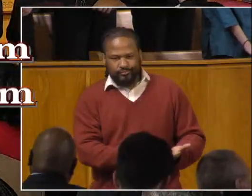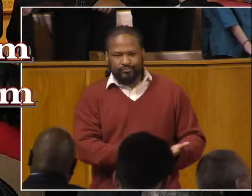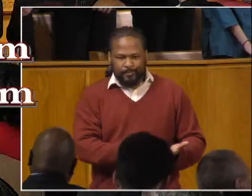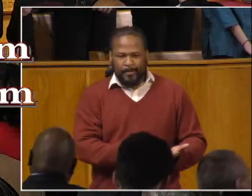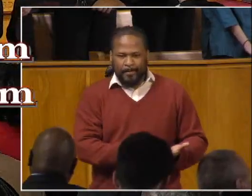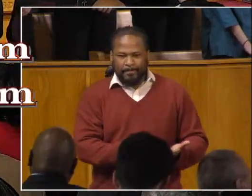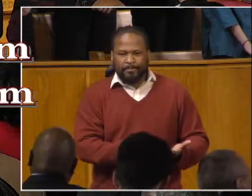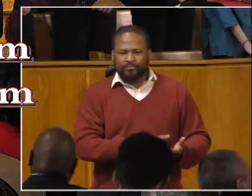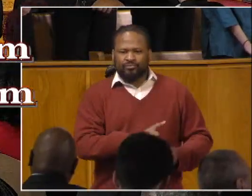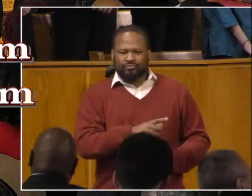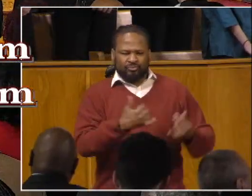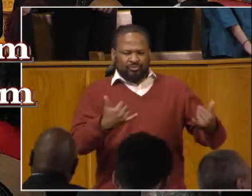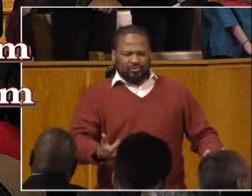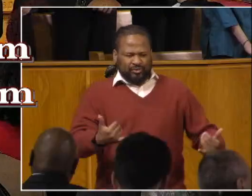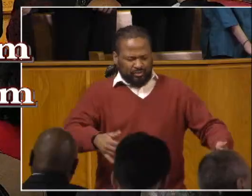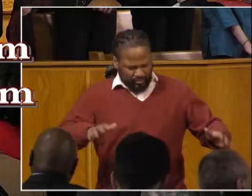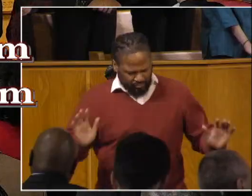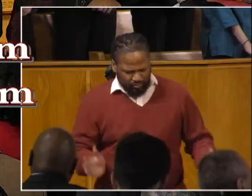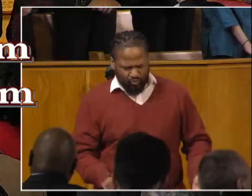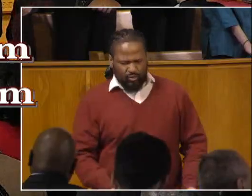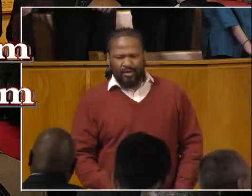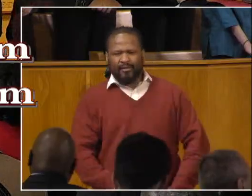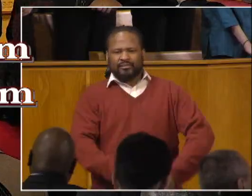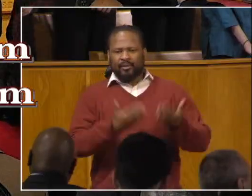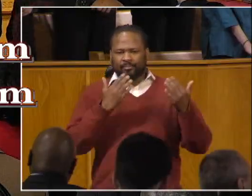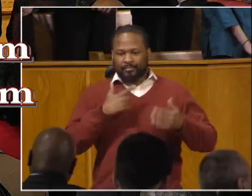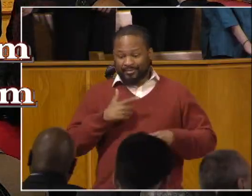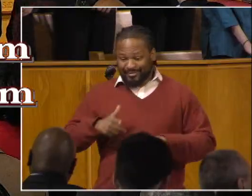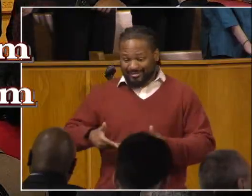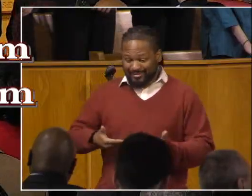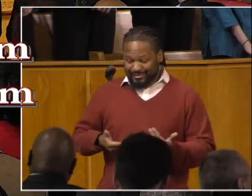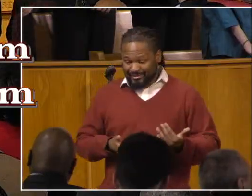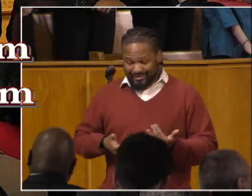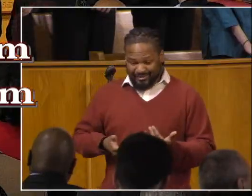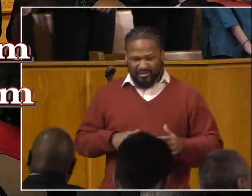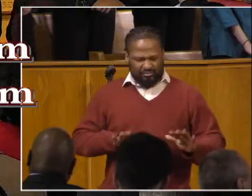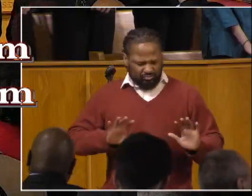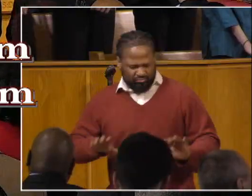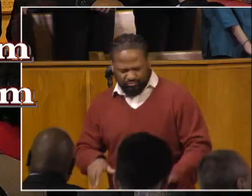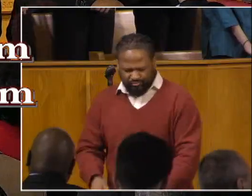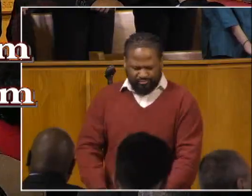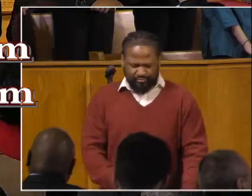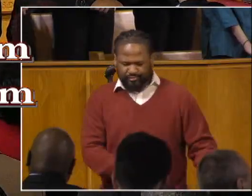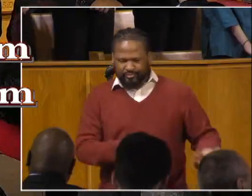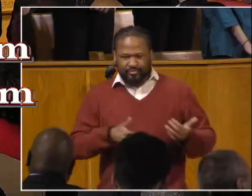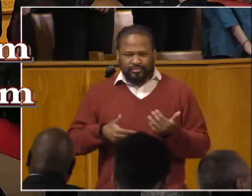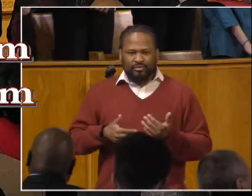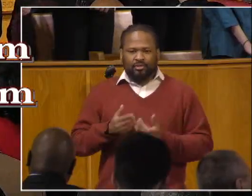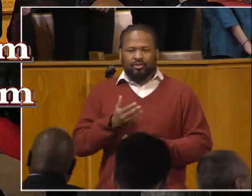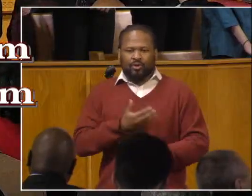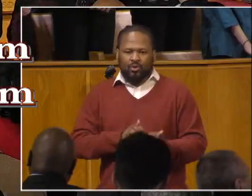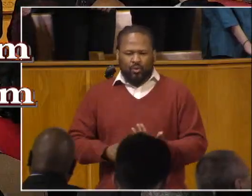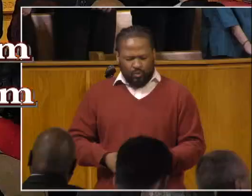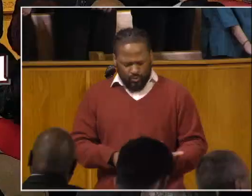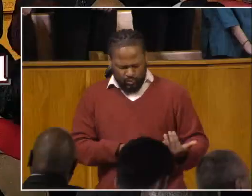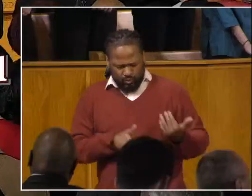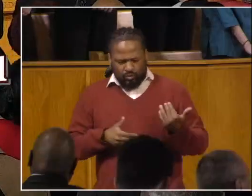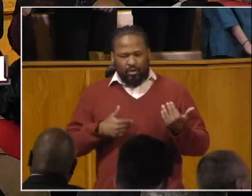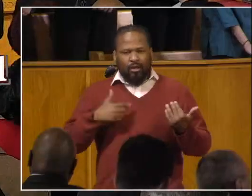is. Arise, lift up the lad and hold him with your hand, for I will make him a great